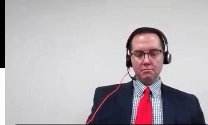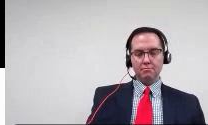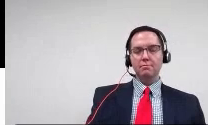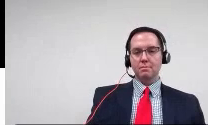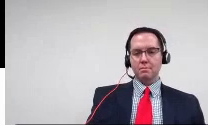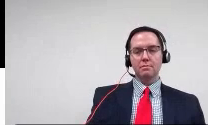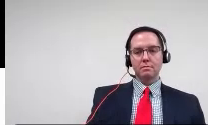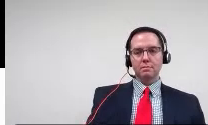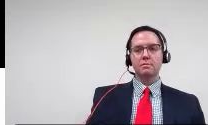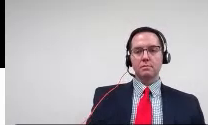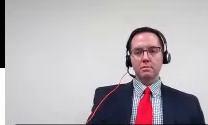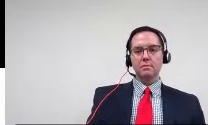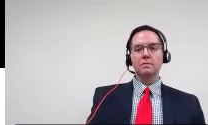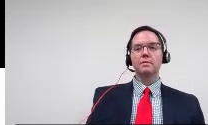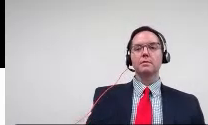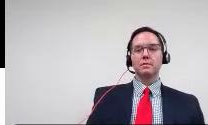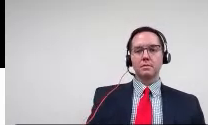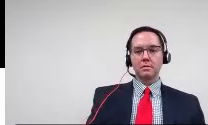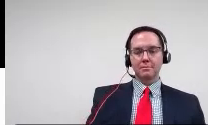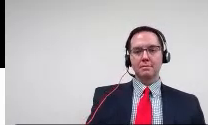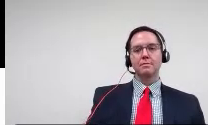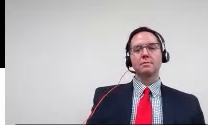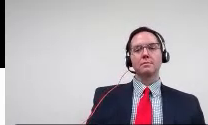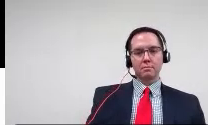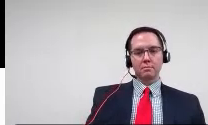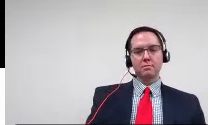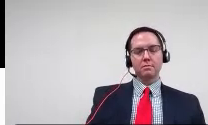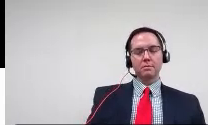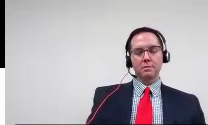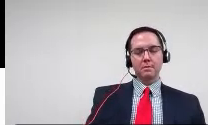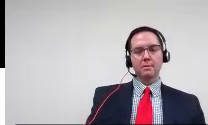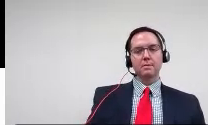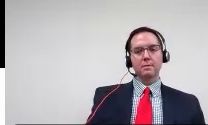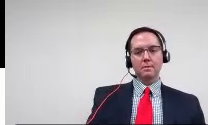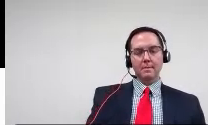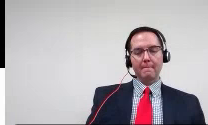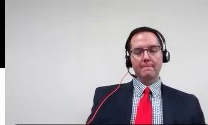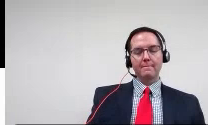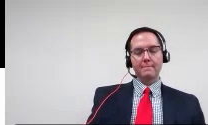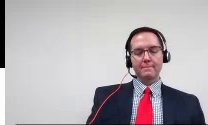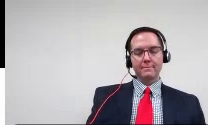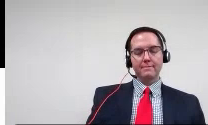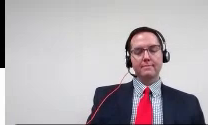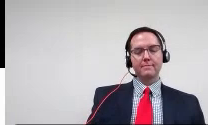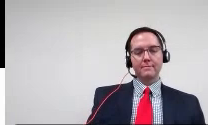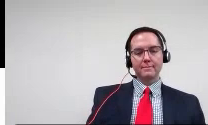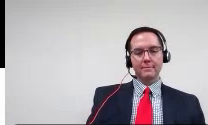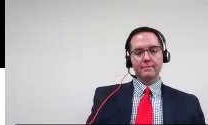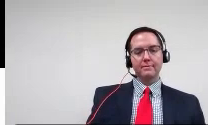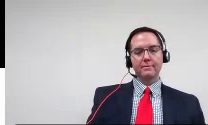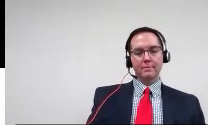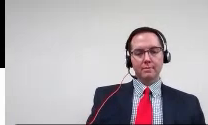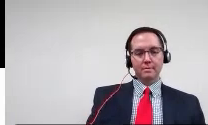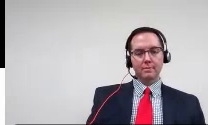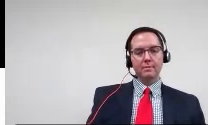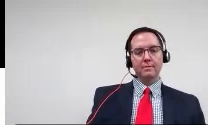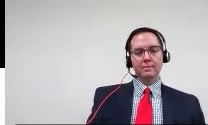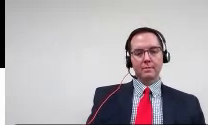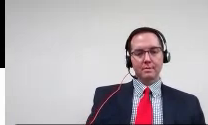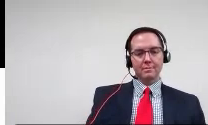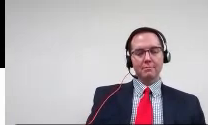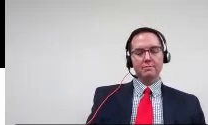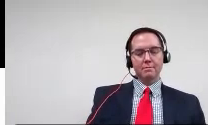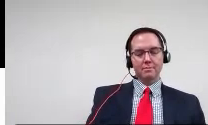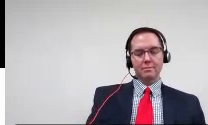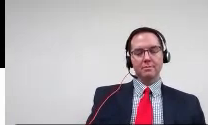guidance is that this is a great use of funds when we have students who have needs. And so working with business